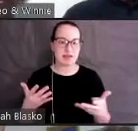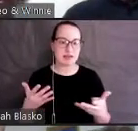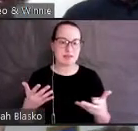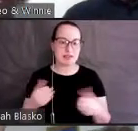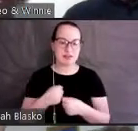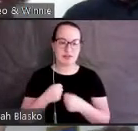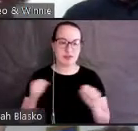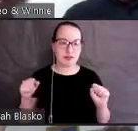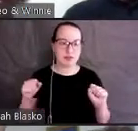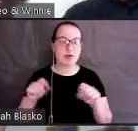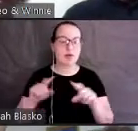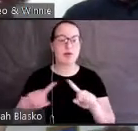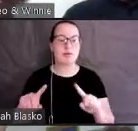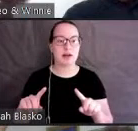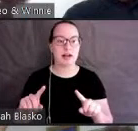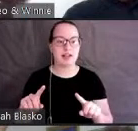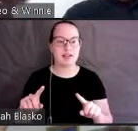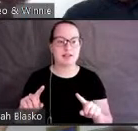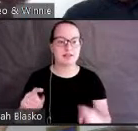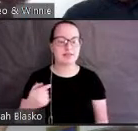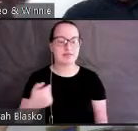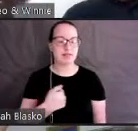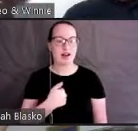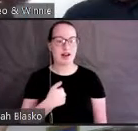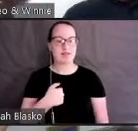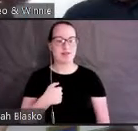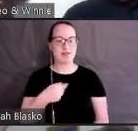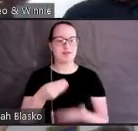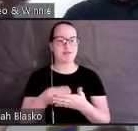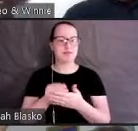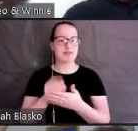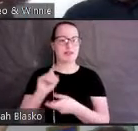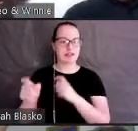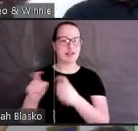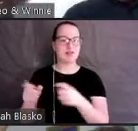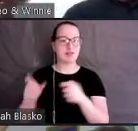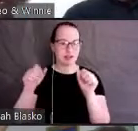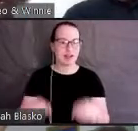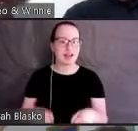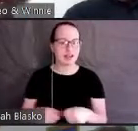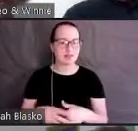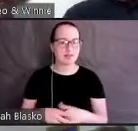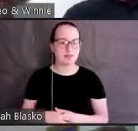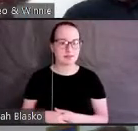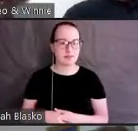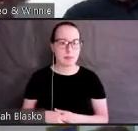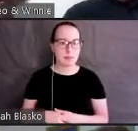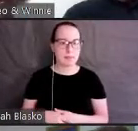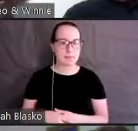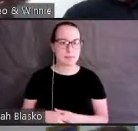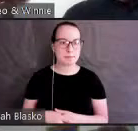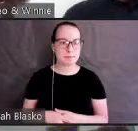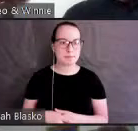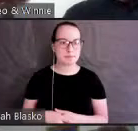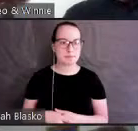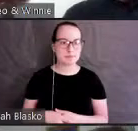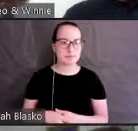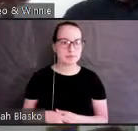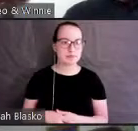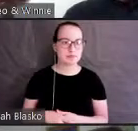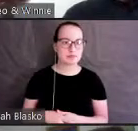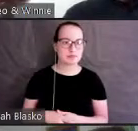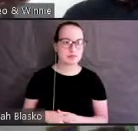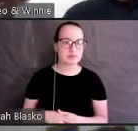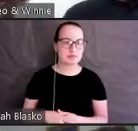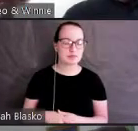going to give what I can. You know, they're disconnected right now. This is what they're saying. They can't